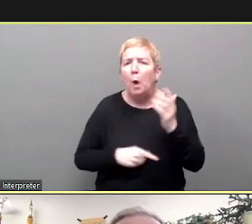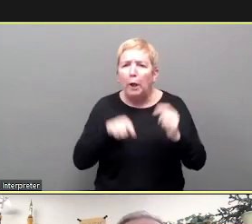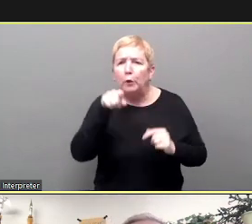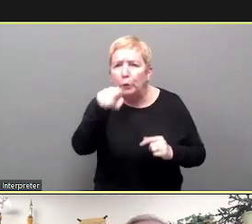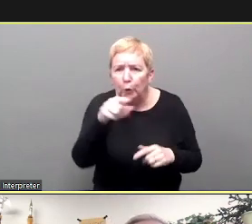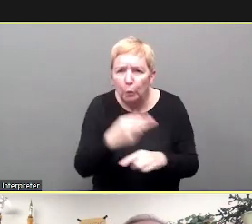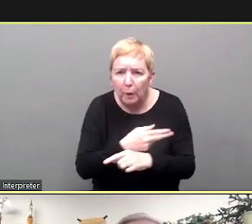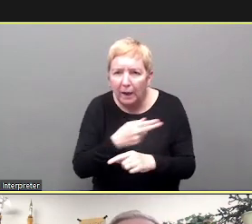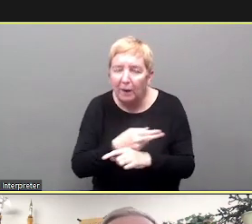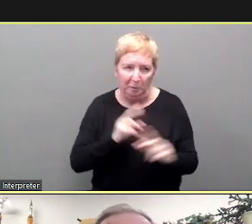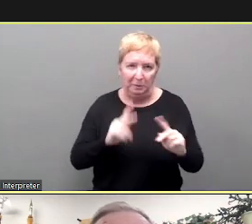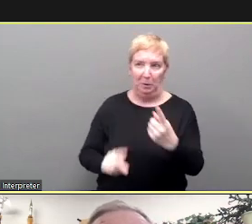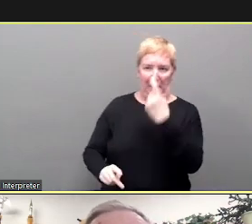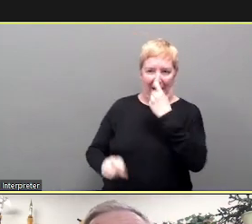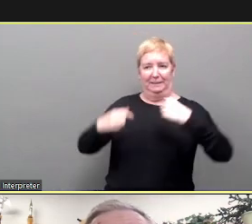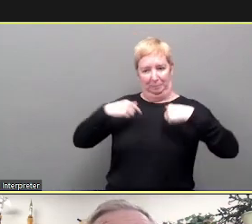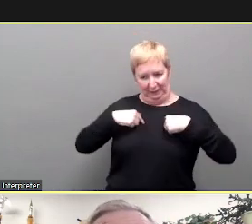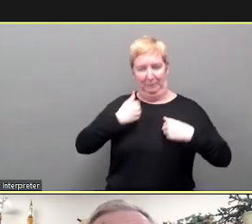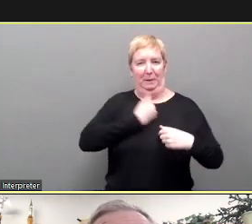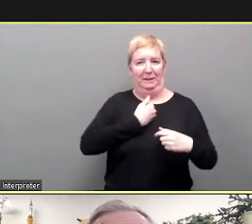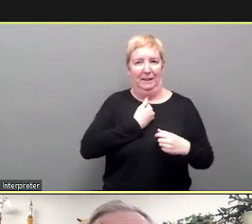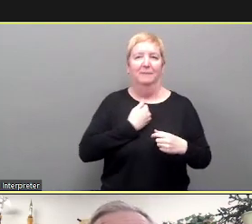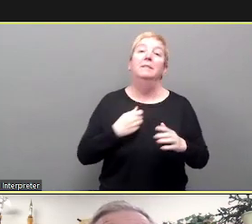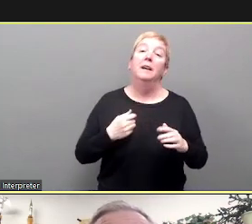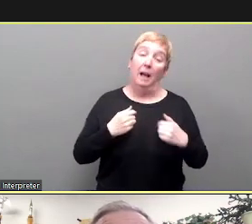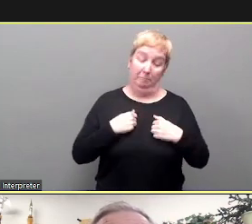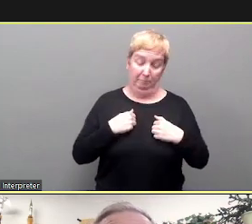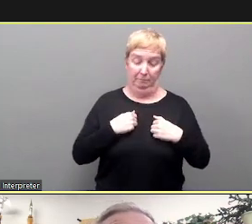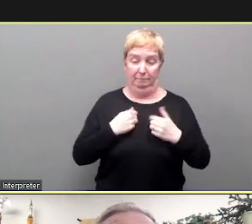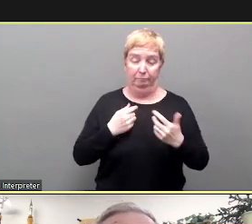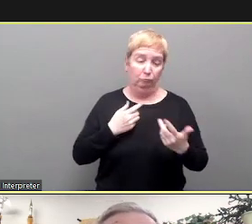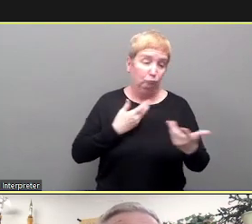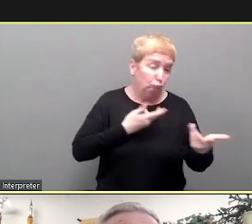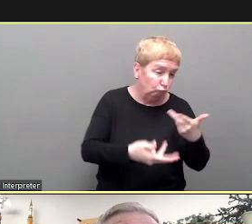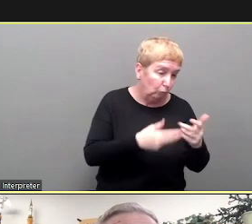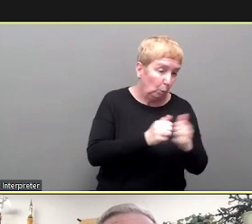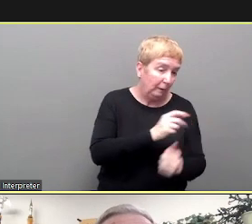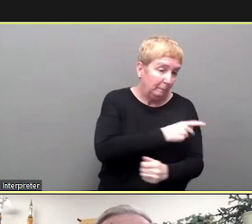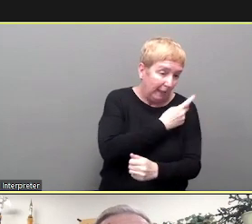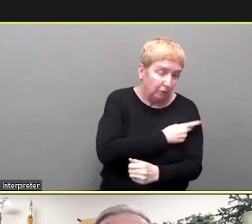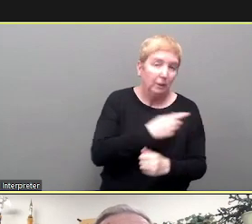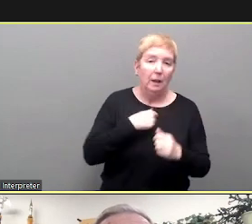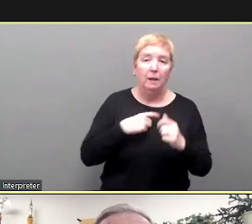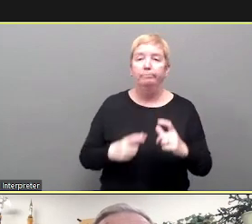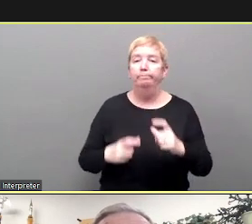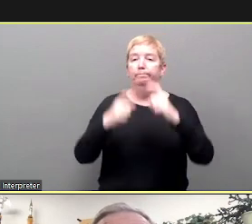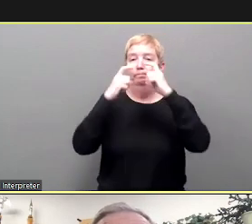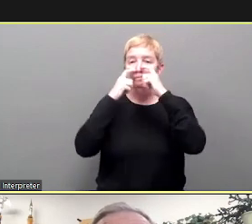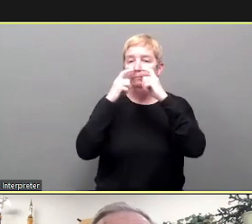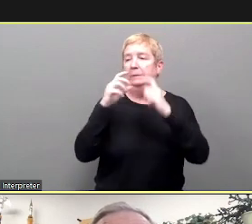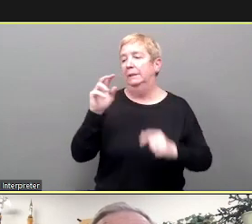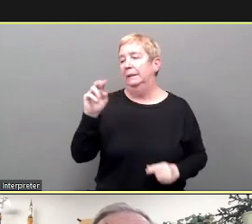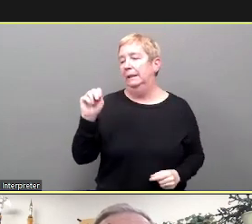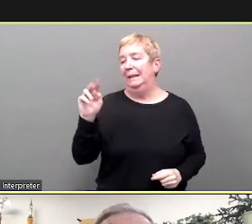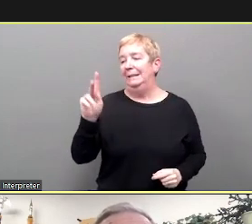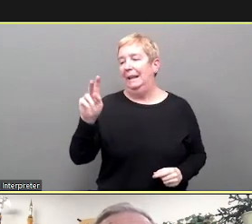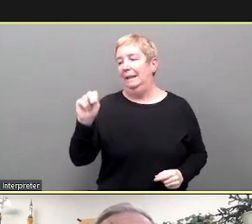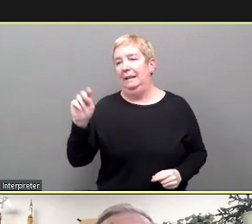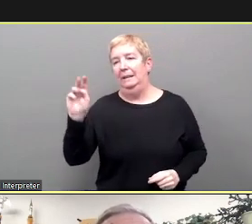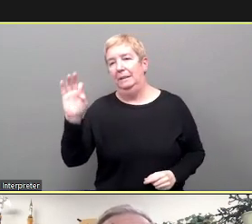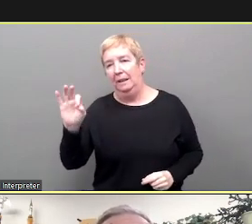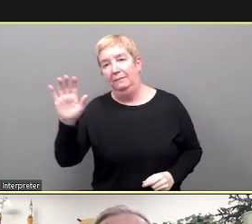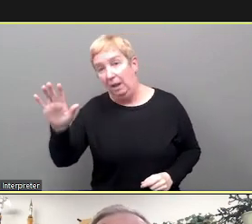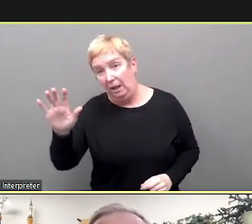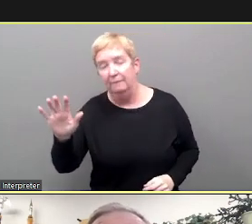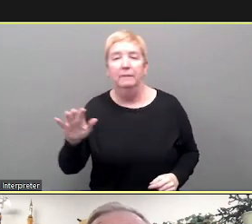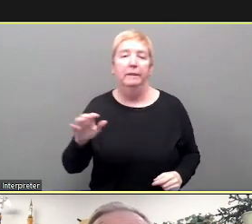that one now. In patient care, I wear a N95 from the moment I get there till the moment I get to my car.